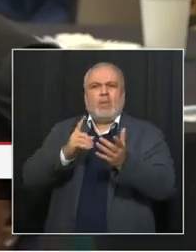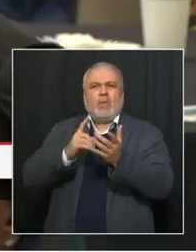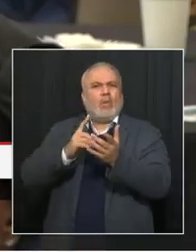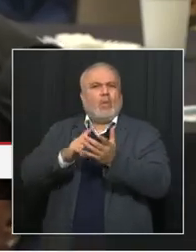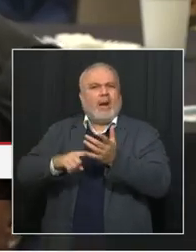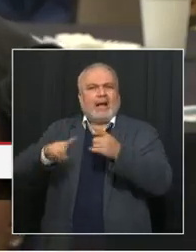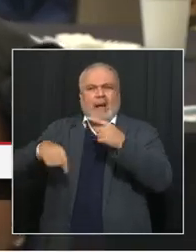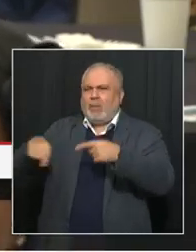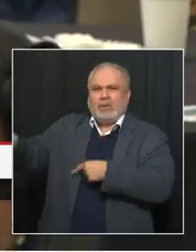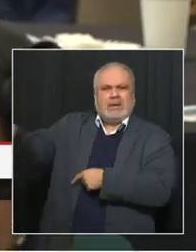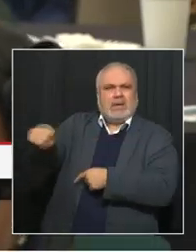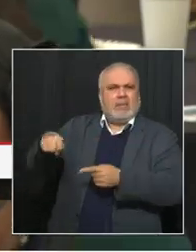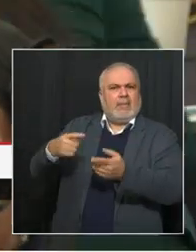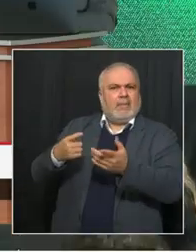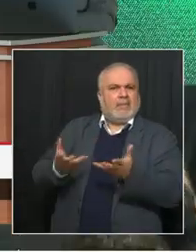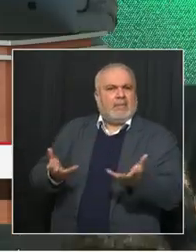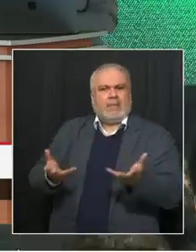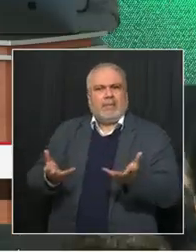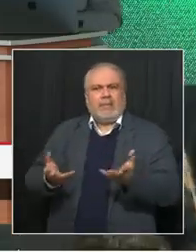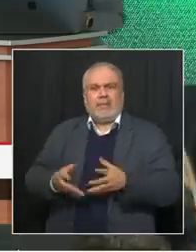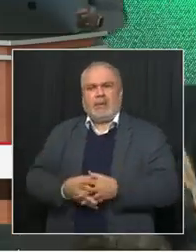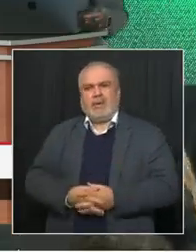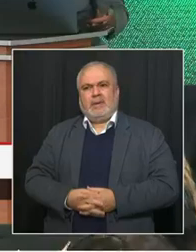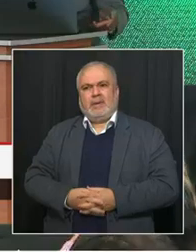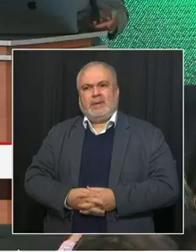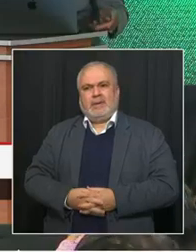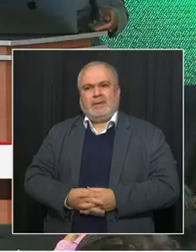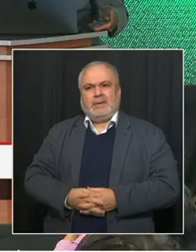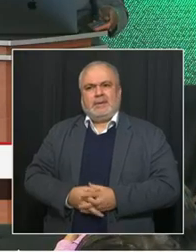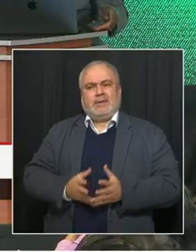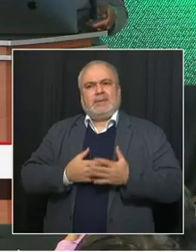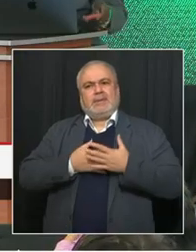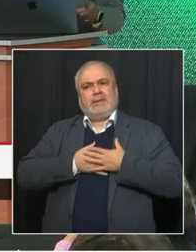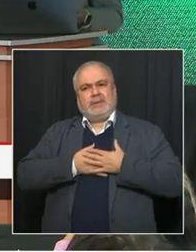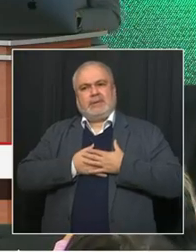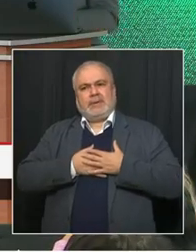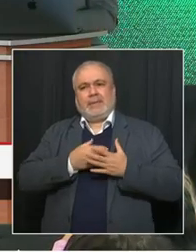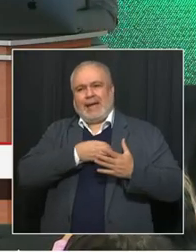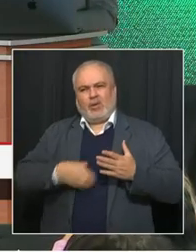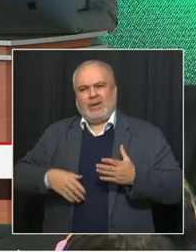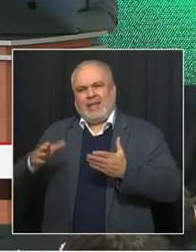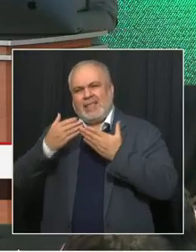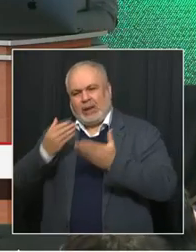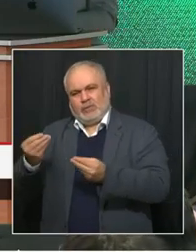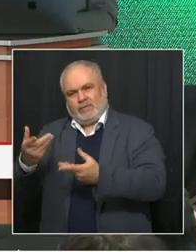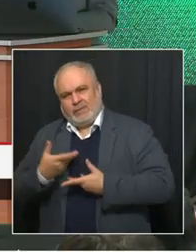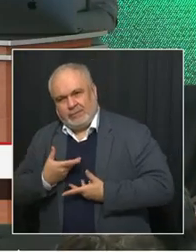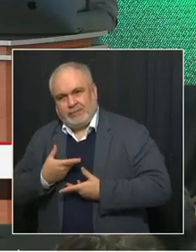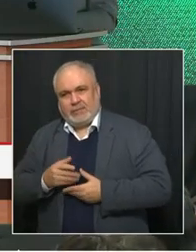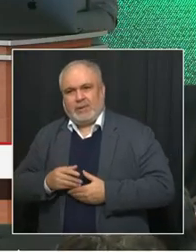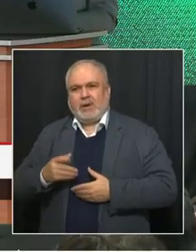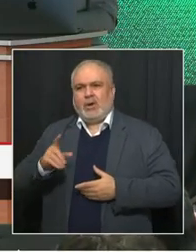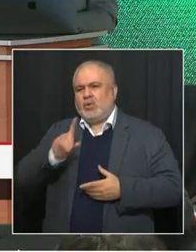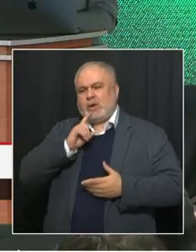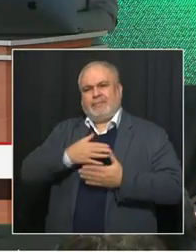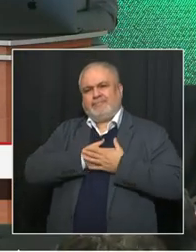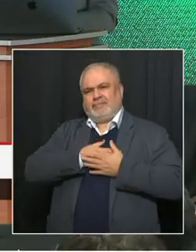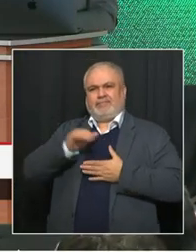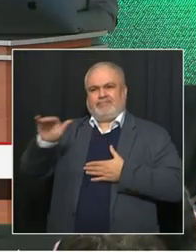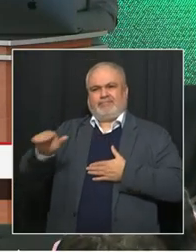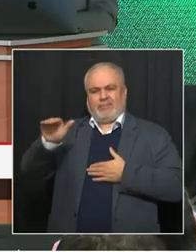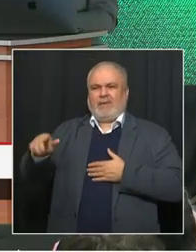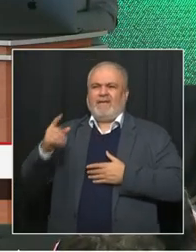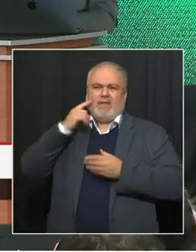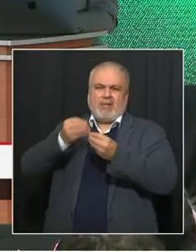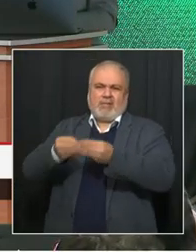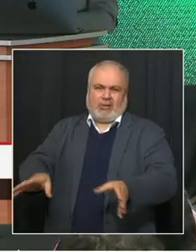Thank you, ma'am, for that question, and I'm certainly sorry for that loss. And we have had that discussion certainly in my